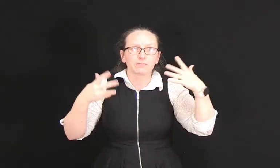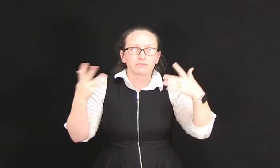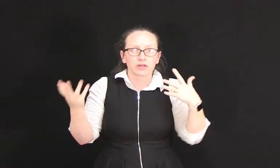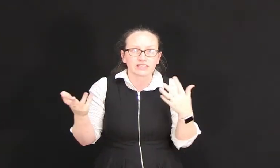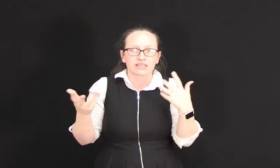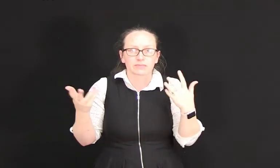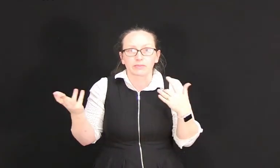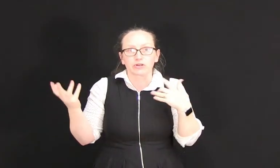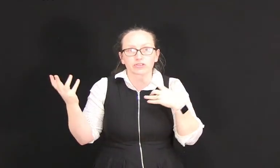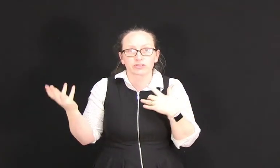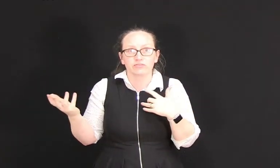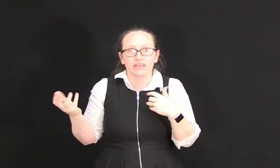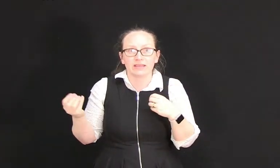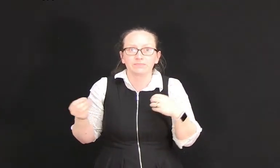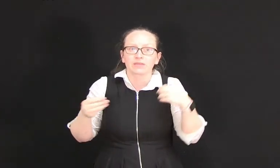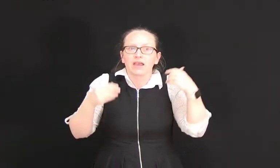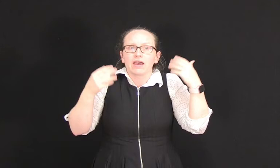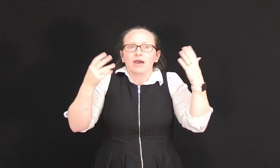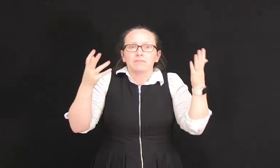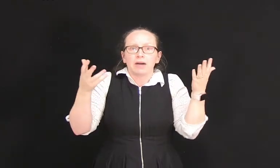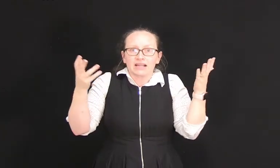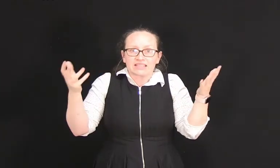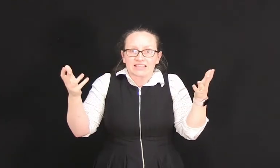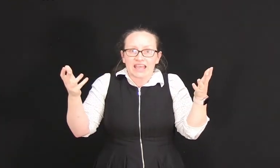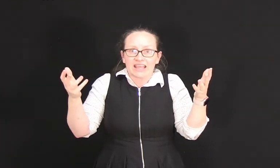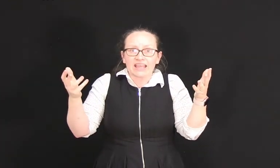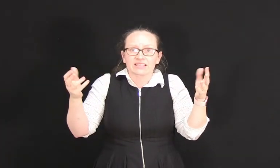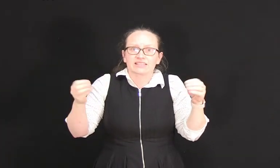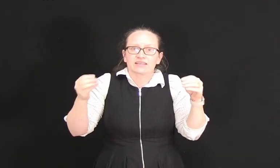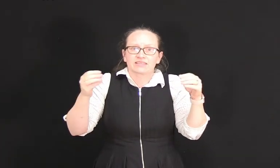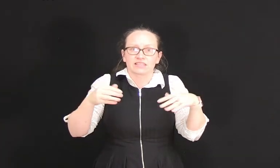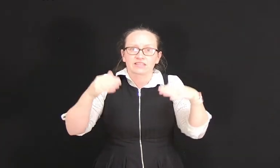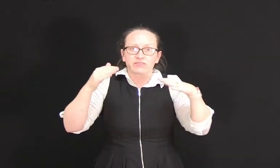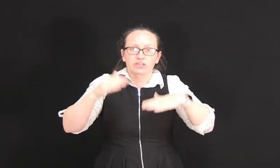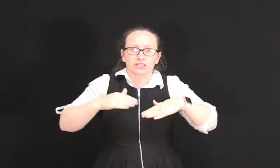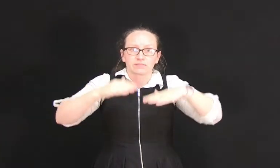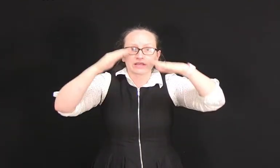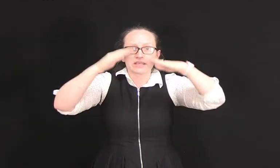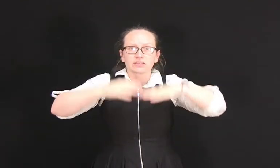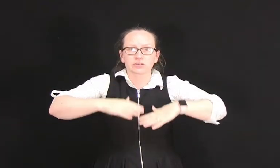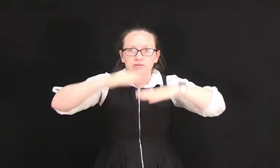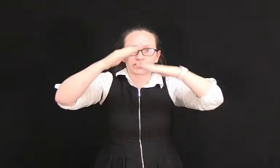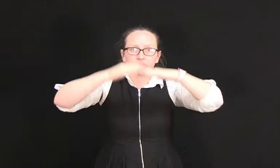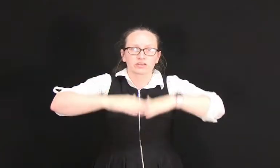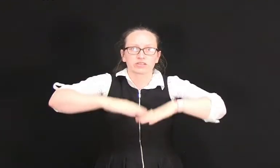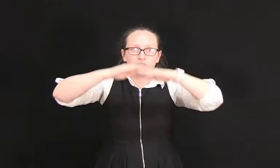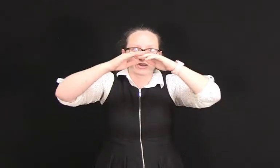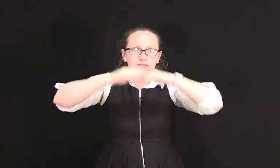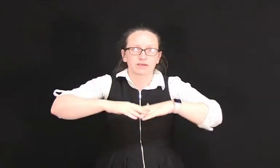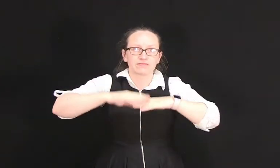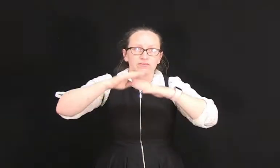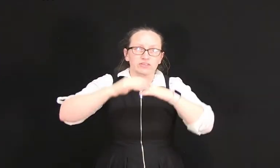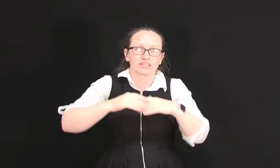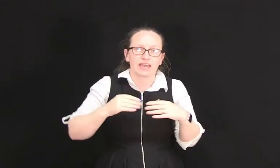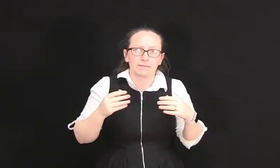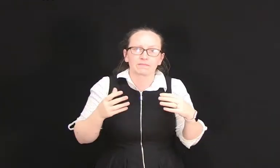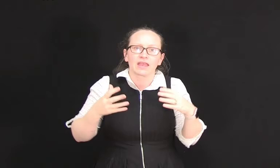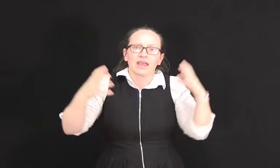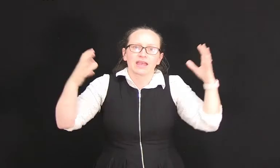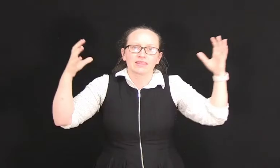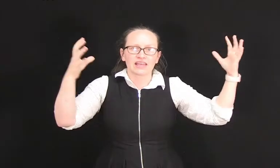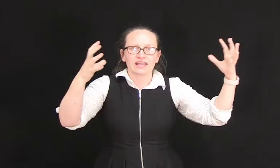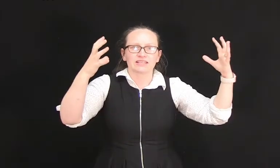that we were modelling as proportional to V, minus kx, this is for a spring, so we've got the spring force